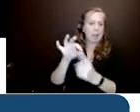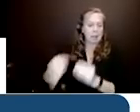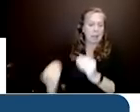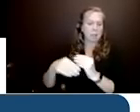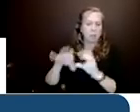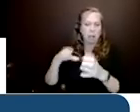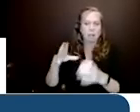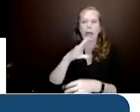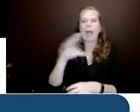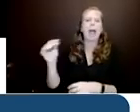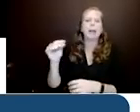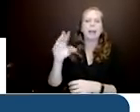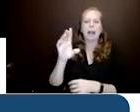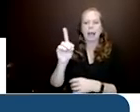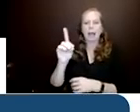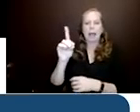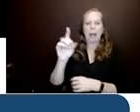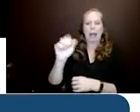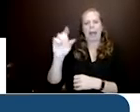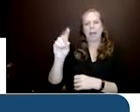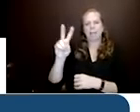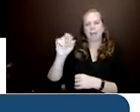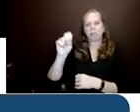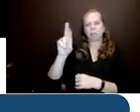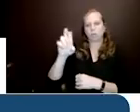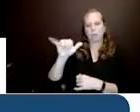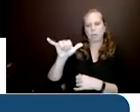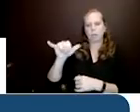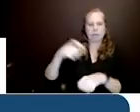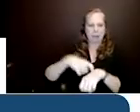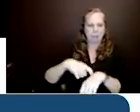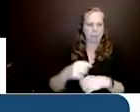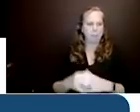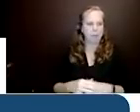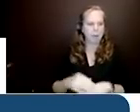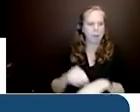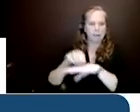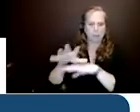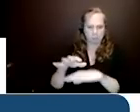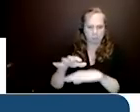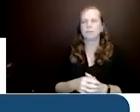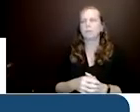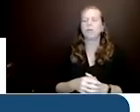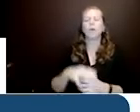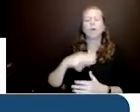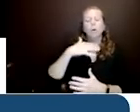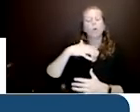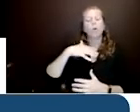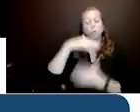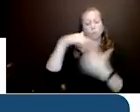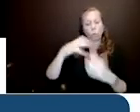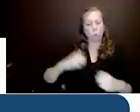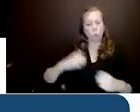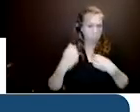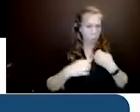advisory time. In that advisory time, we will be providing social and emotional learning, learning